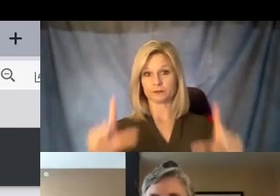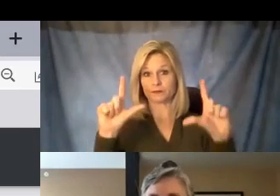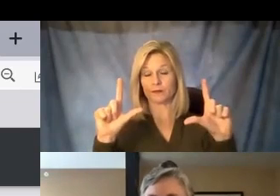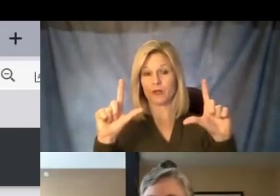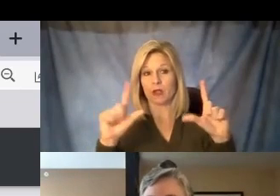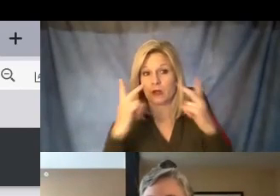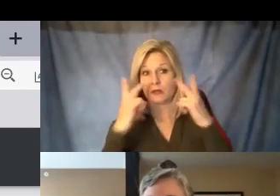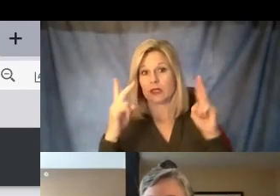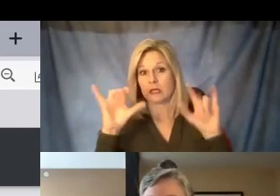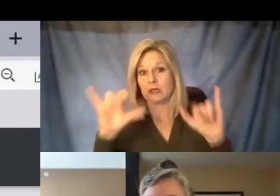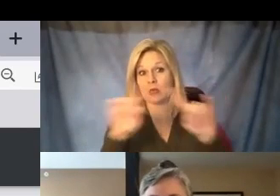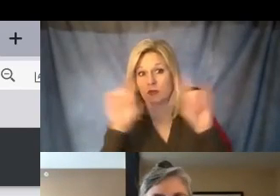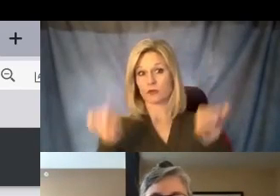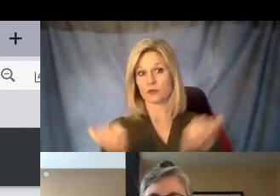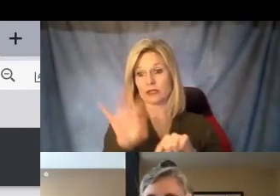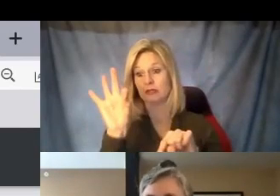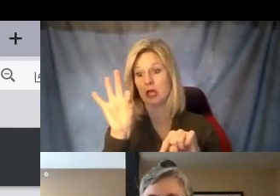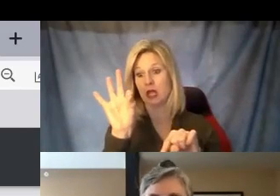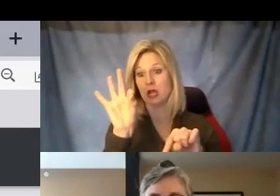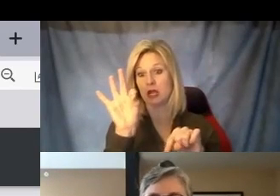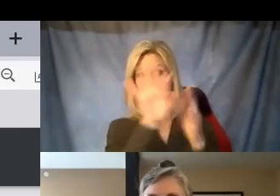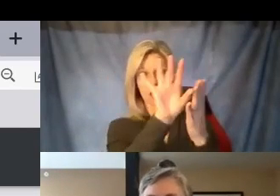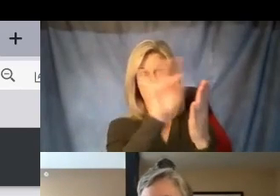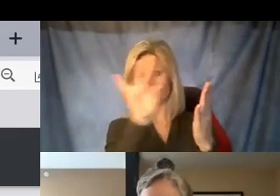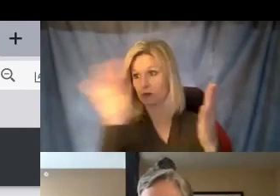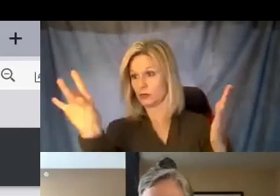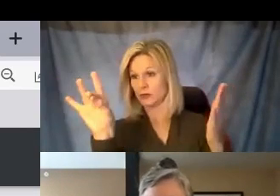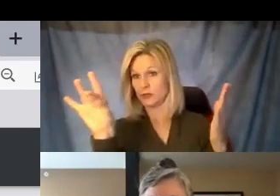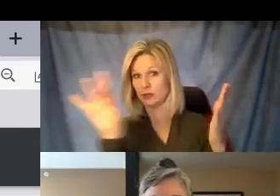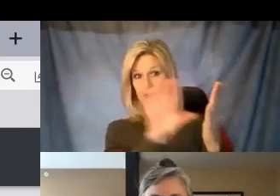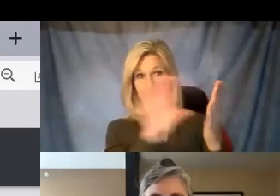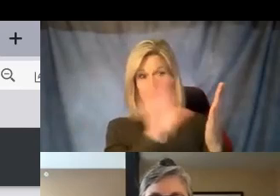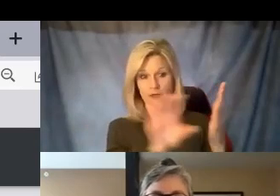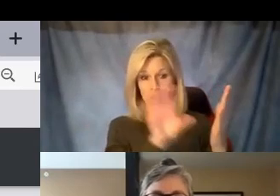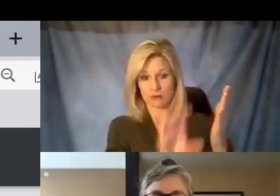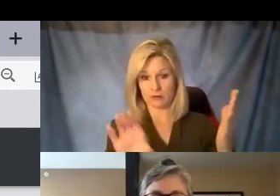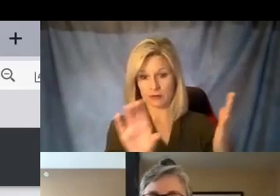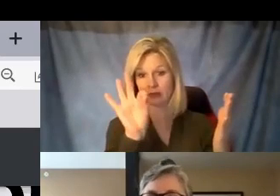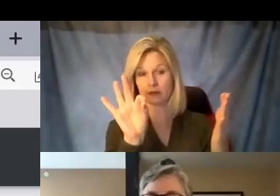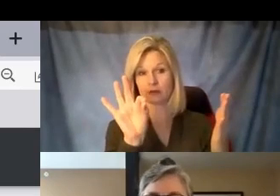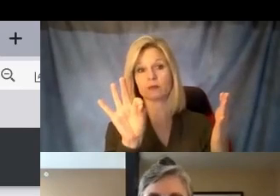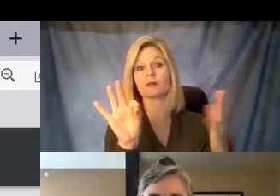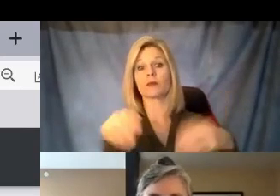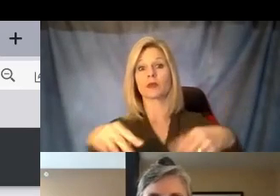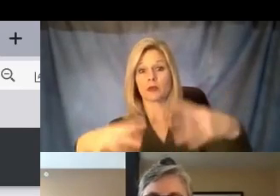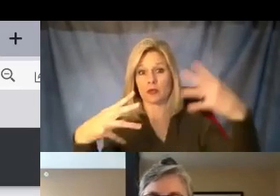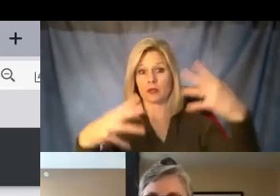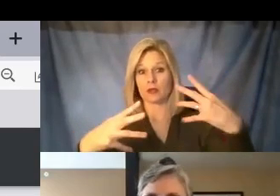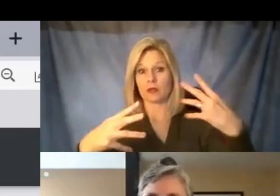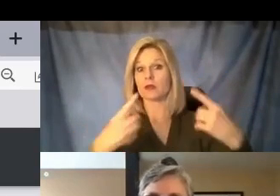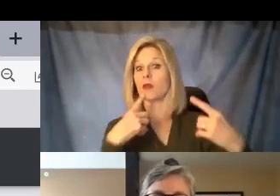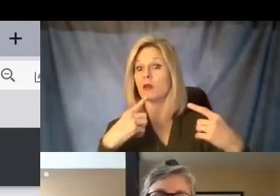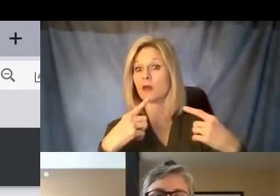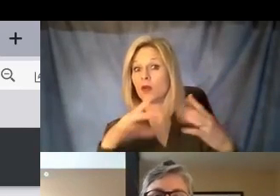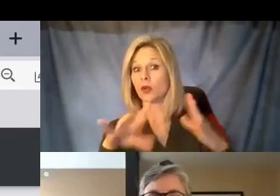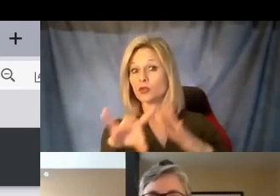screen. There's going to be 9 choices. You can just keep kind of moving, Donald, slowly through this. The next slide is going to show you, you're going to pick